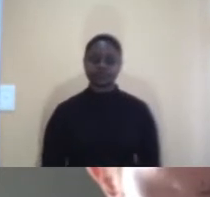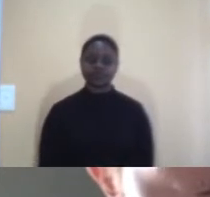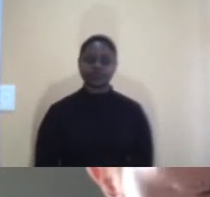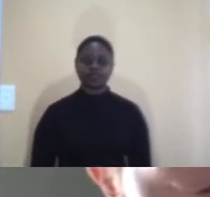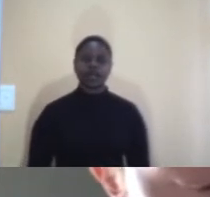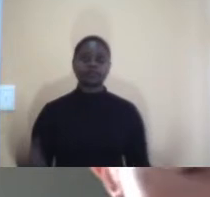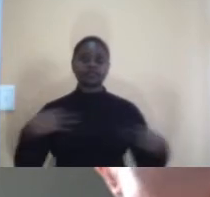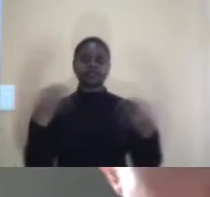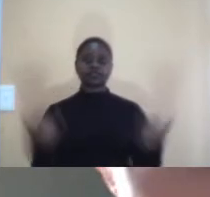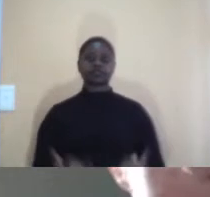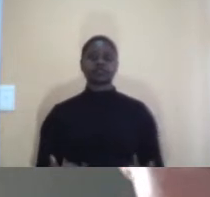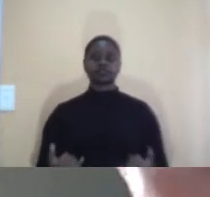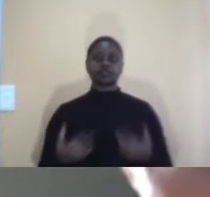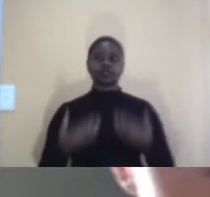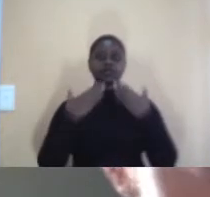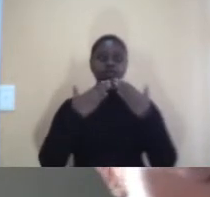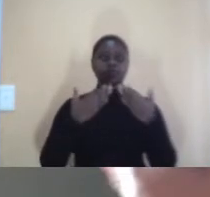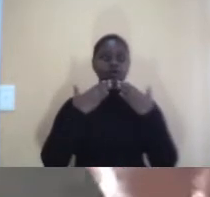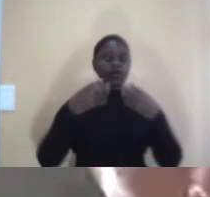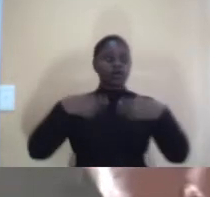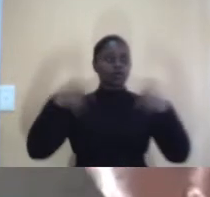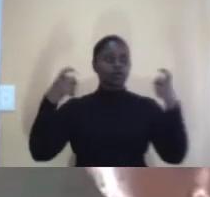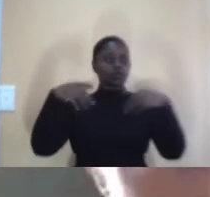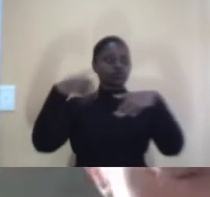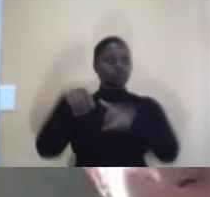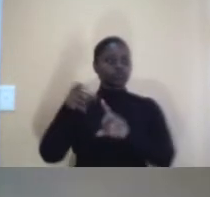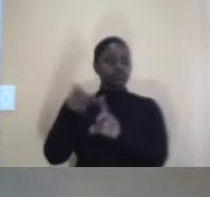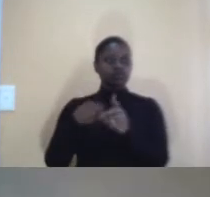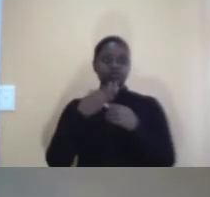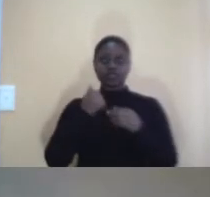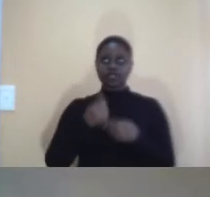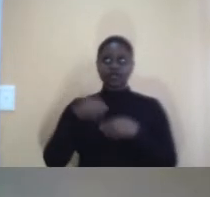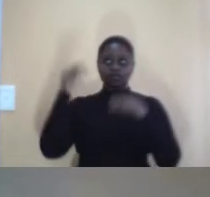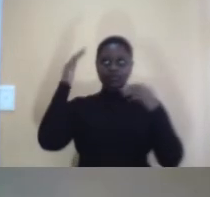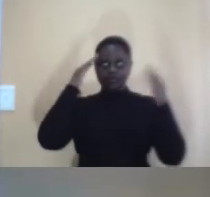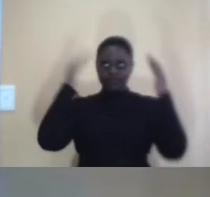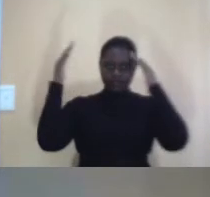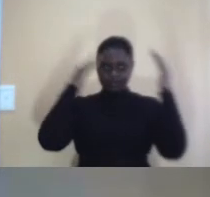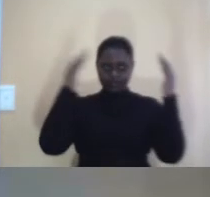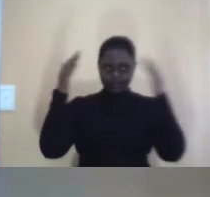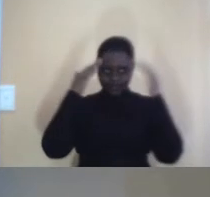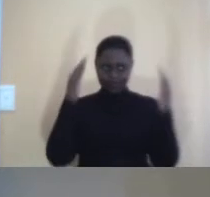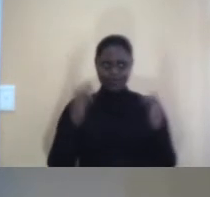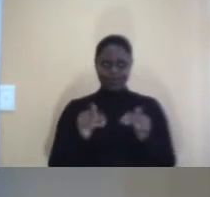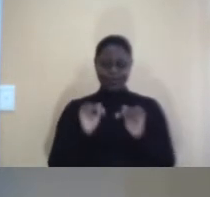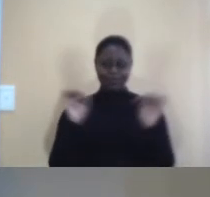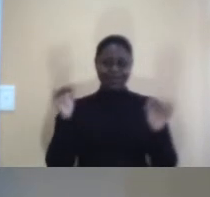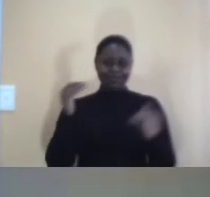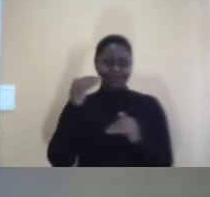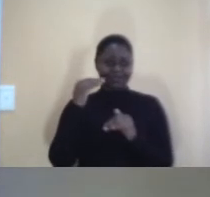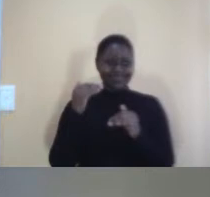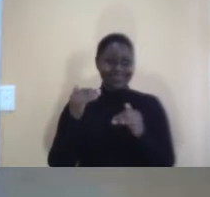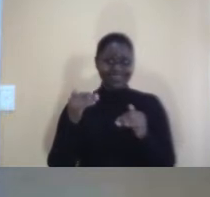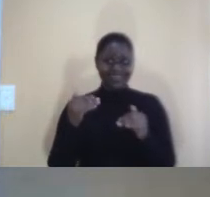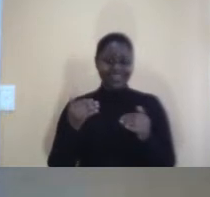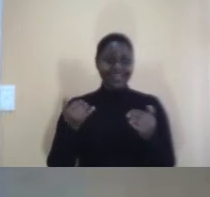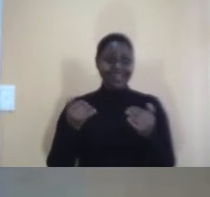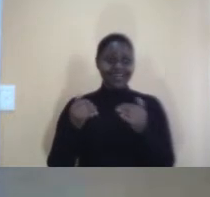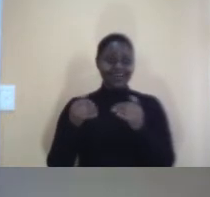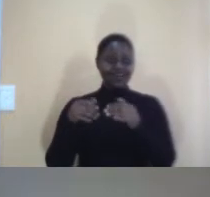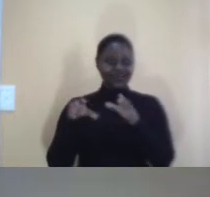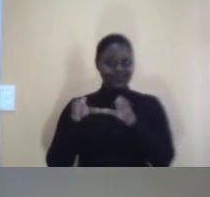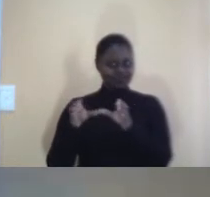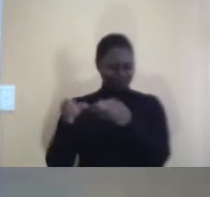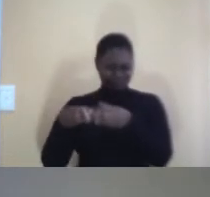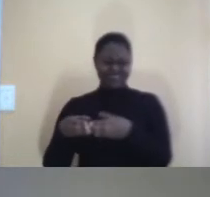I'm starting now. Ngiyabonga sihlalo. Ngicela ukubingelela bonke abalaleli nabahonorable members abakhona namhlanje. May I also take the opportunity